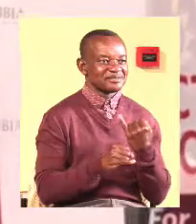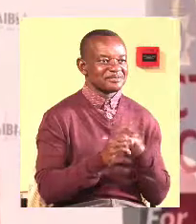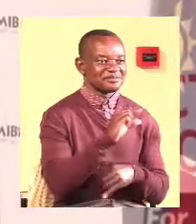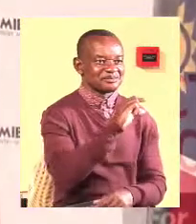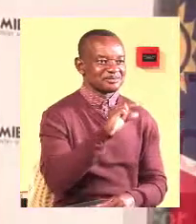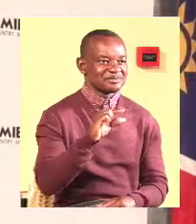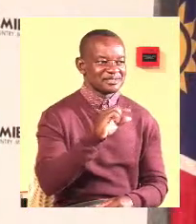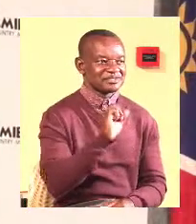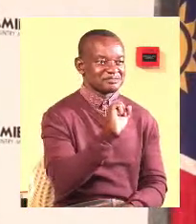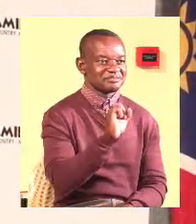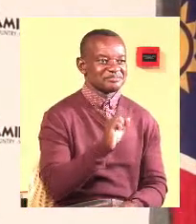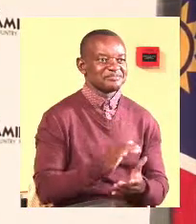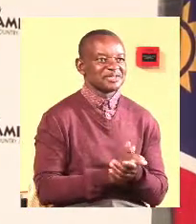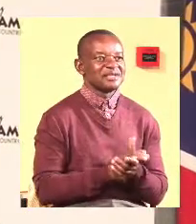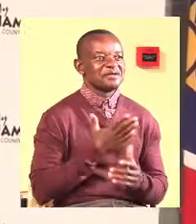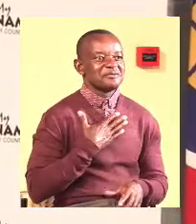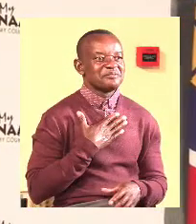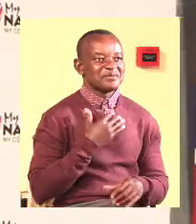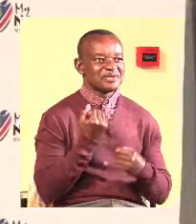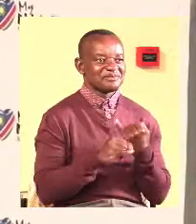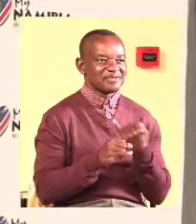fellow Namibians